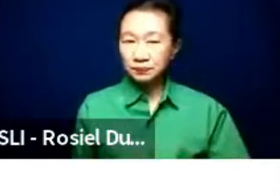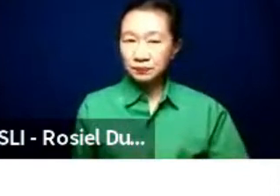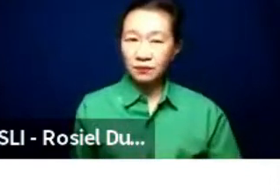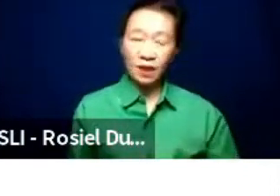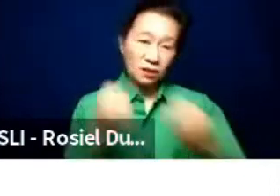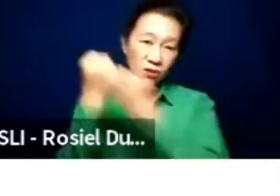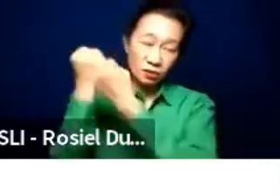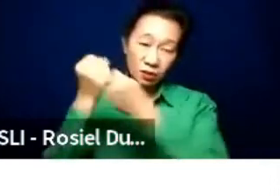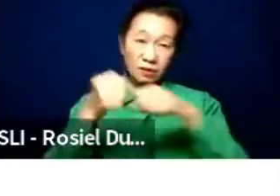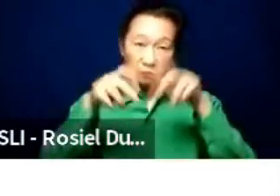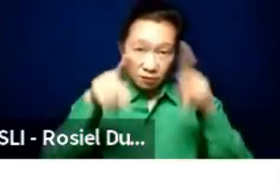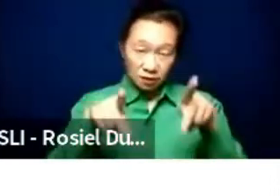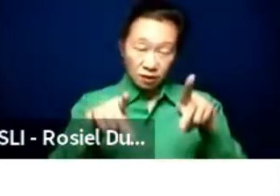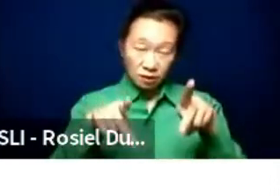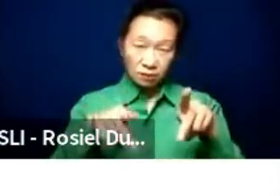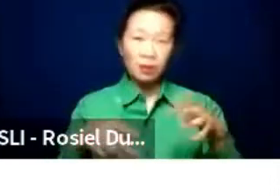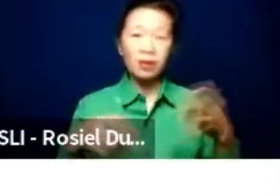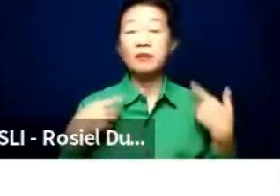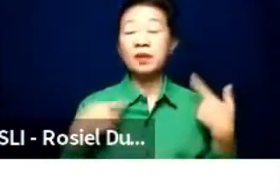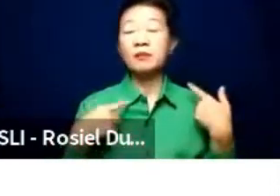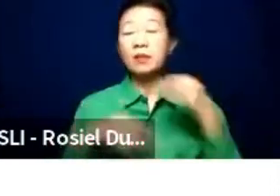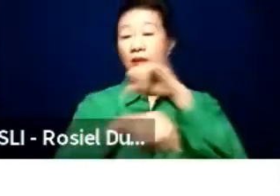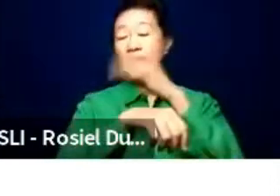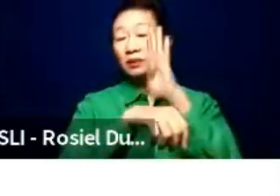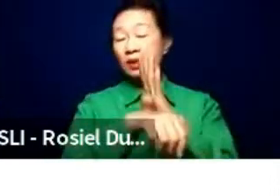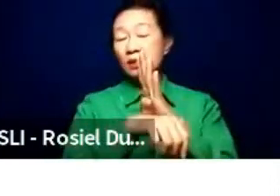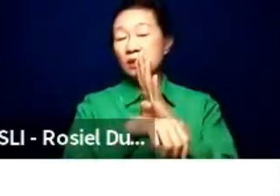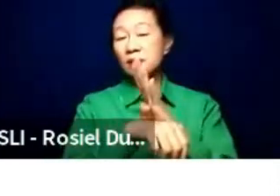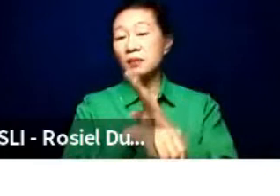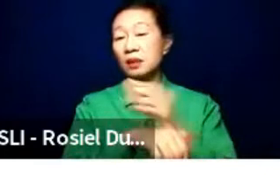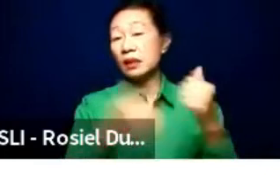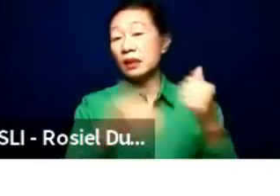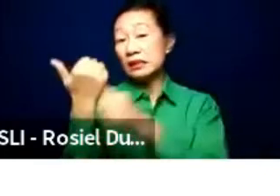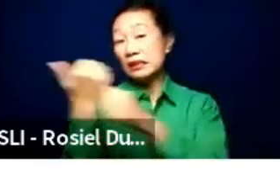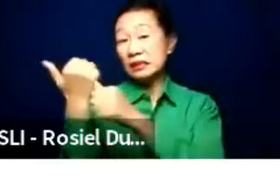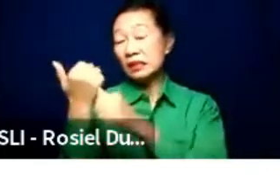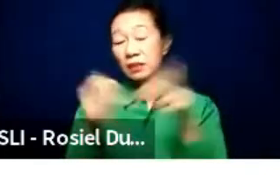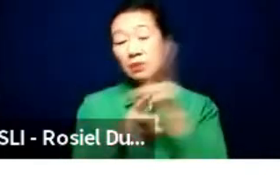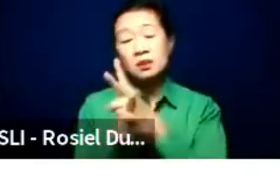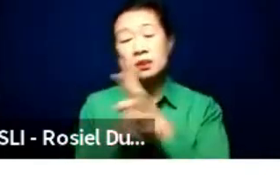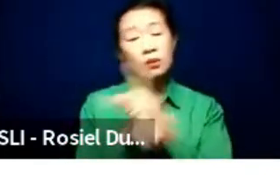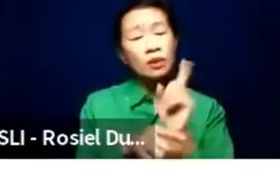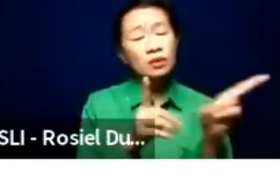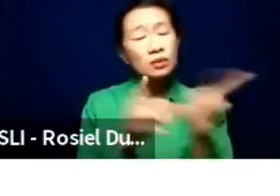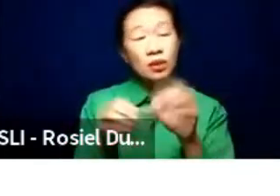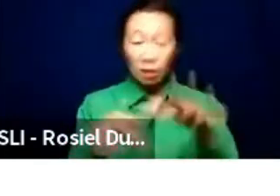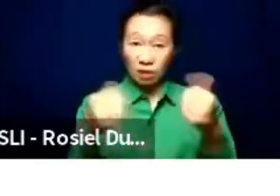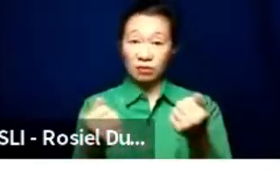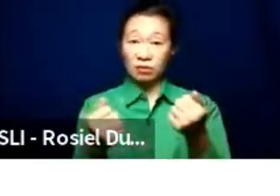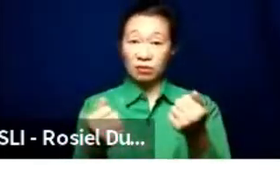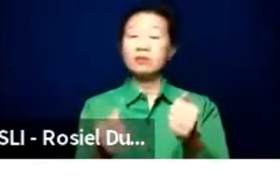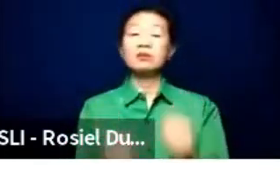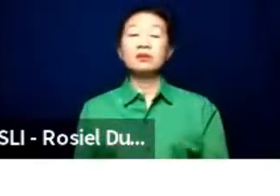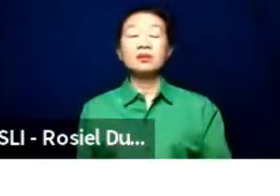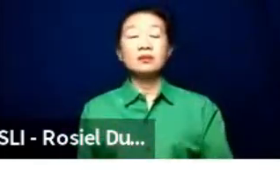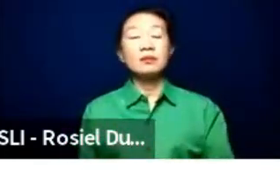support personnel, no? Meron pa ring job coach who oversees what's happening or what they're doing and how things are going.